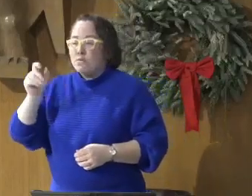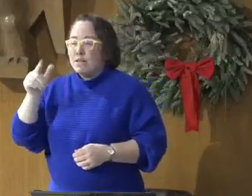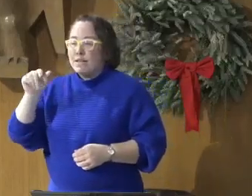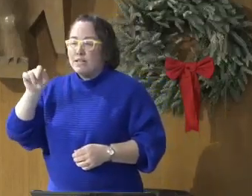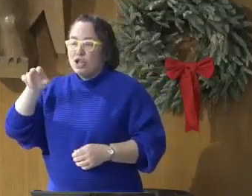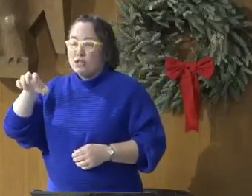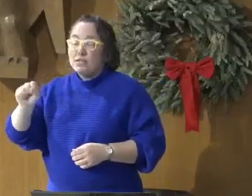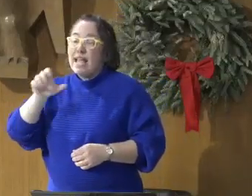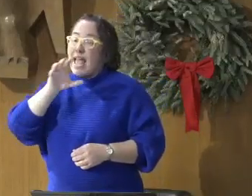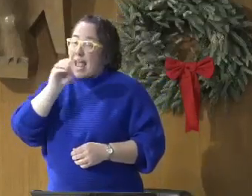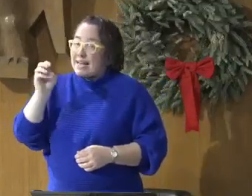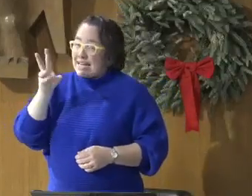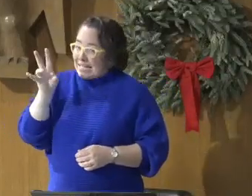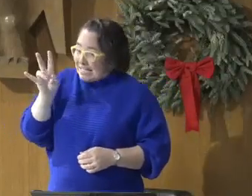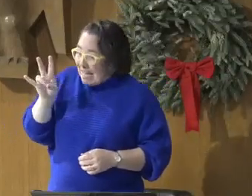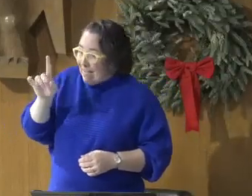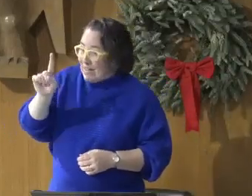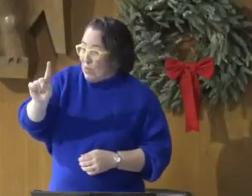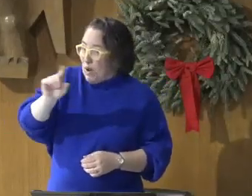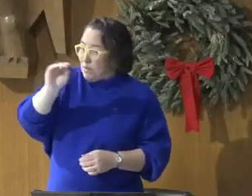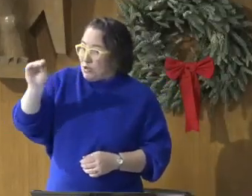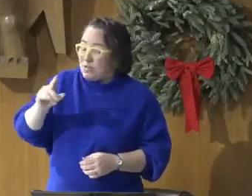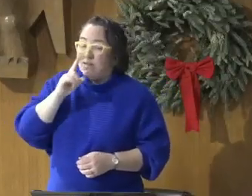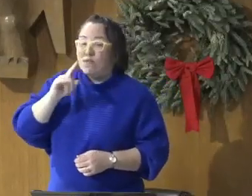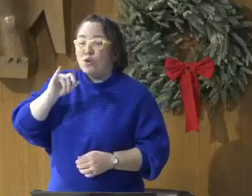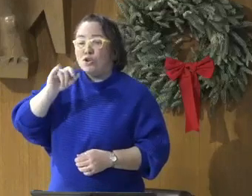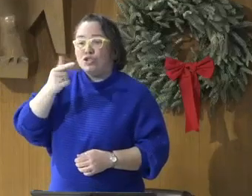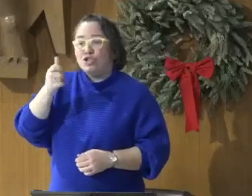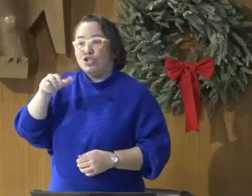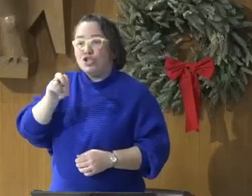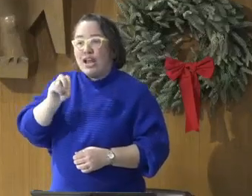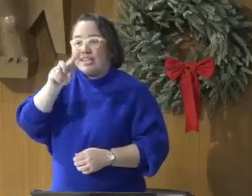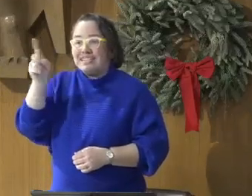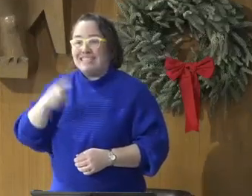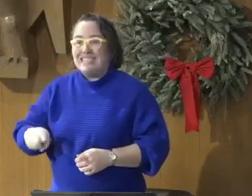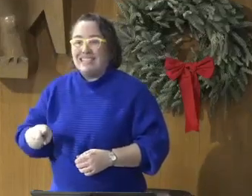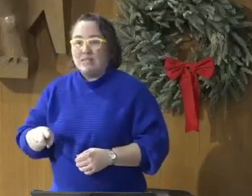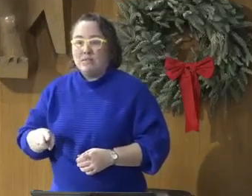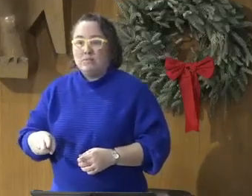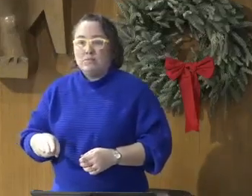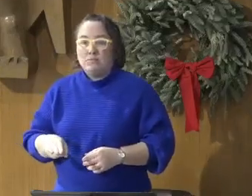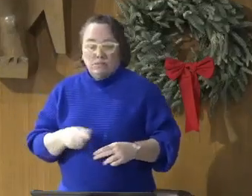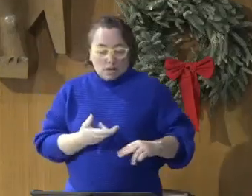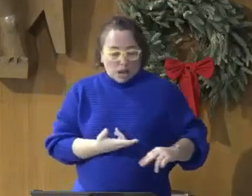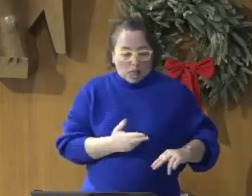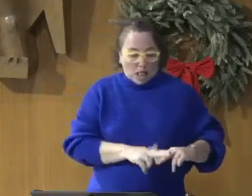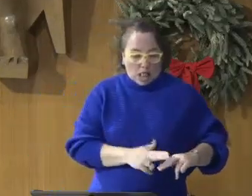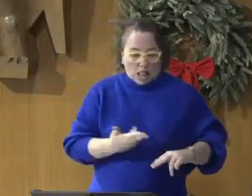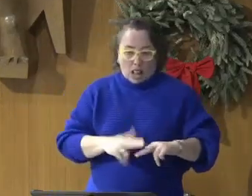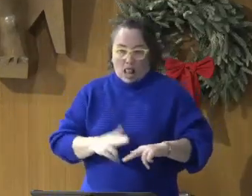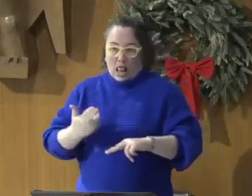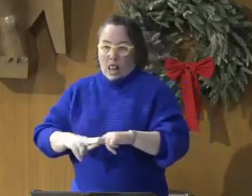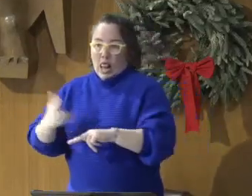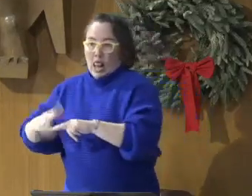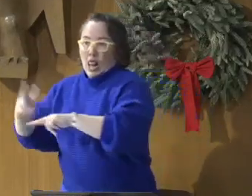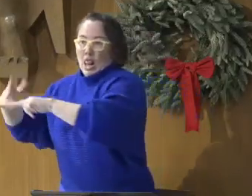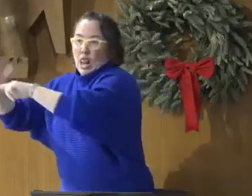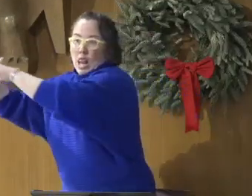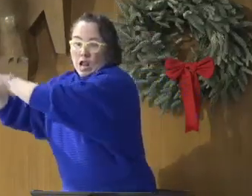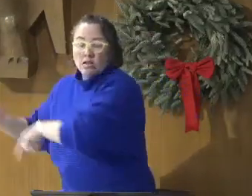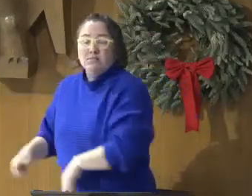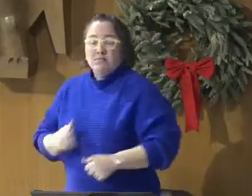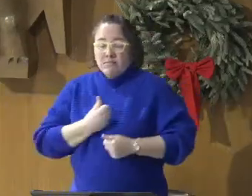71% of Gen Z. In other words, adults from 18 to